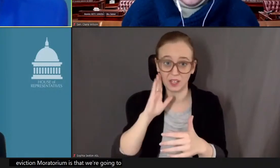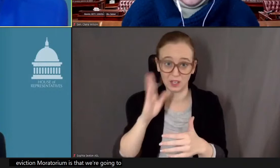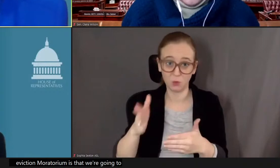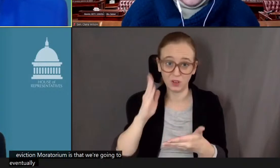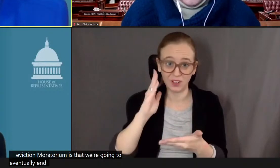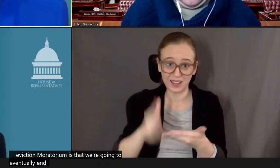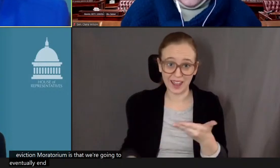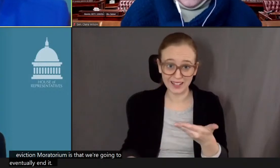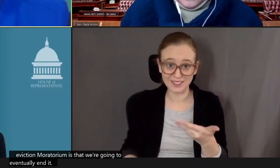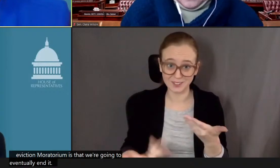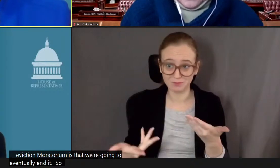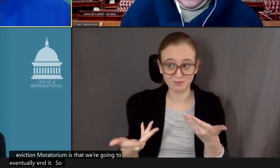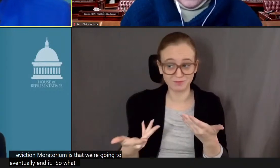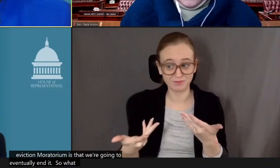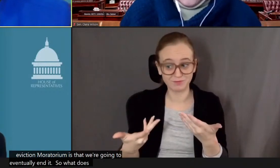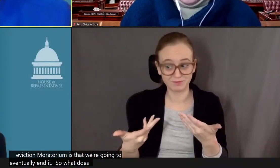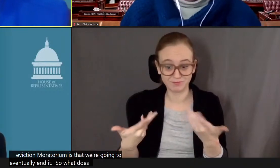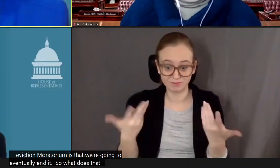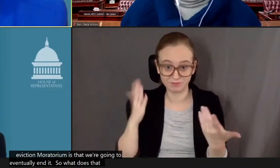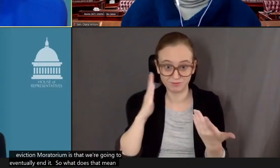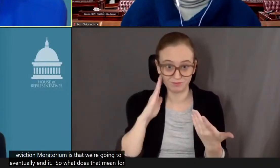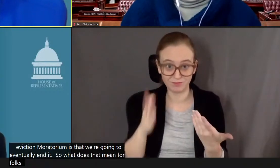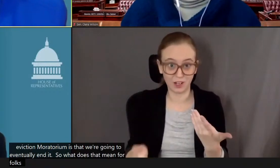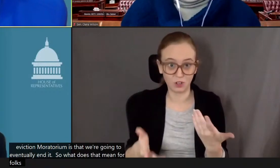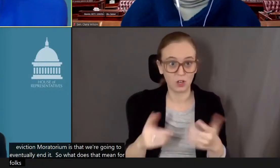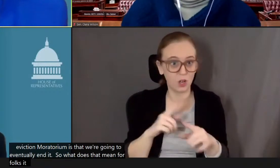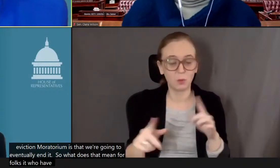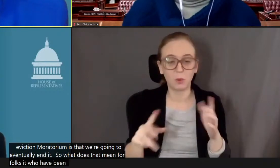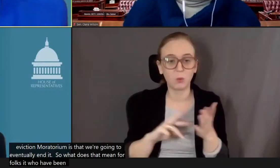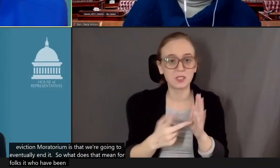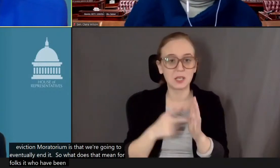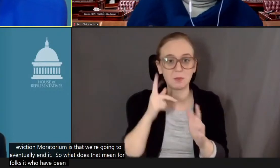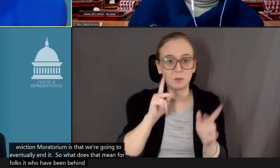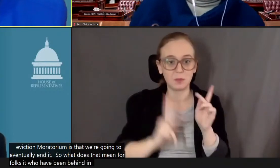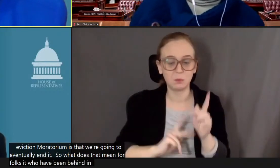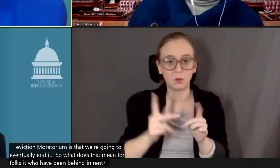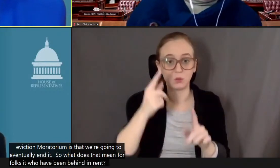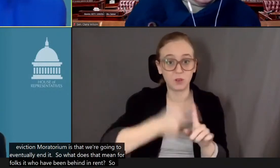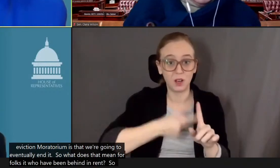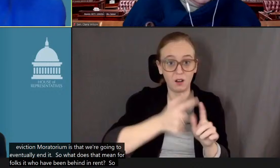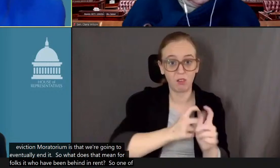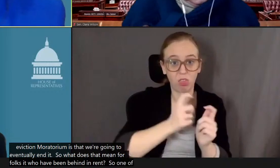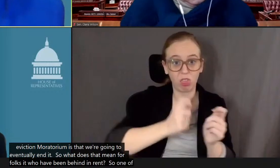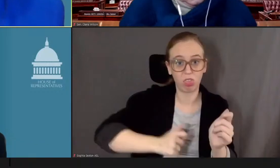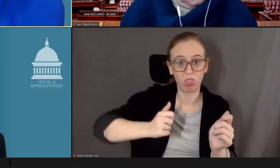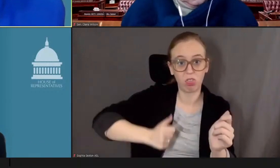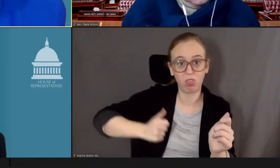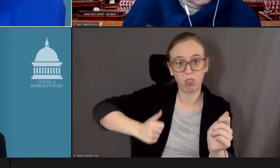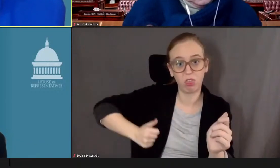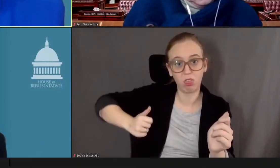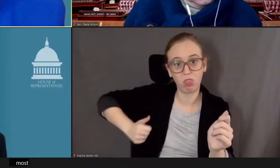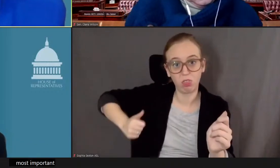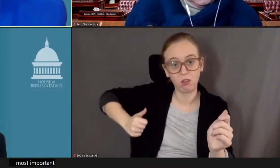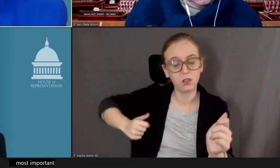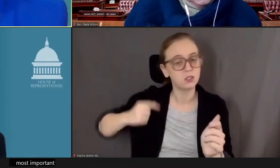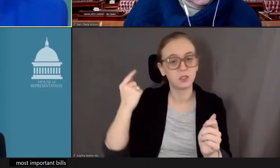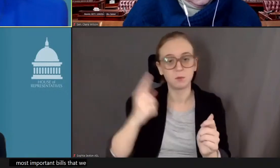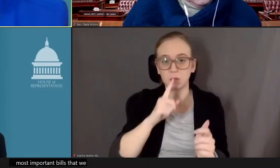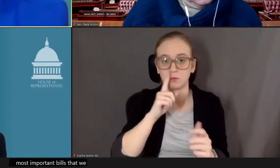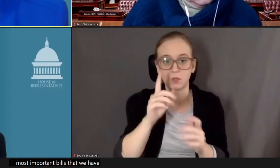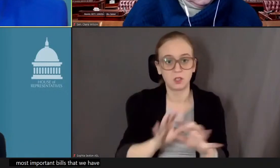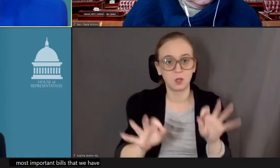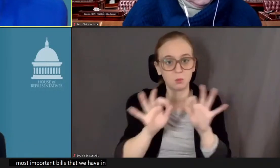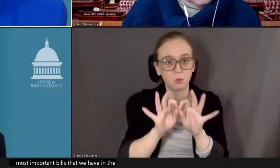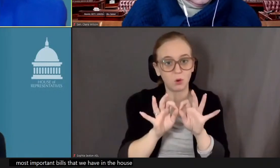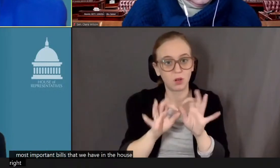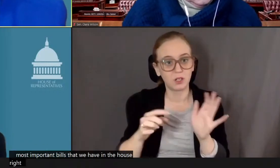So what does that mean for folks who've been behind in rent? So one of the most important bills that we have in the House right now